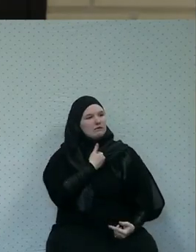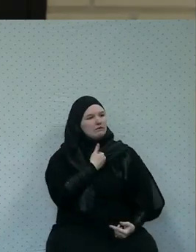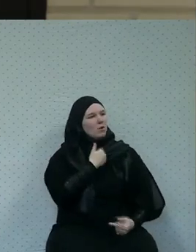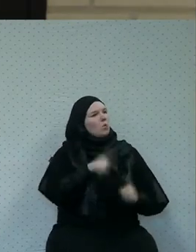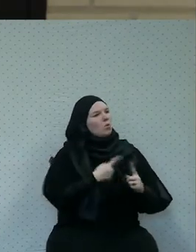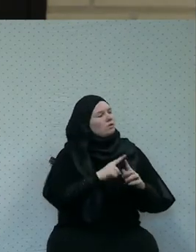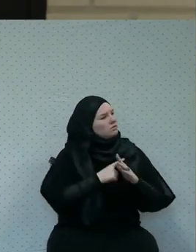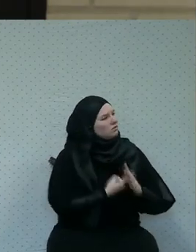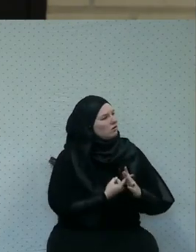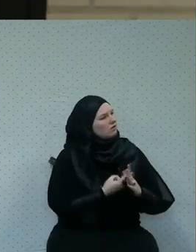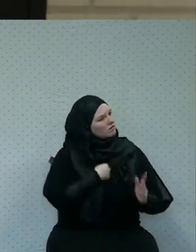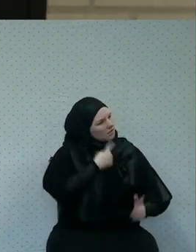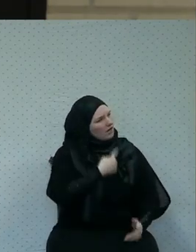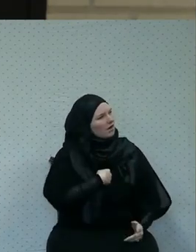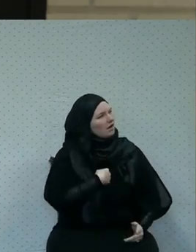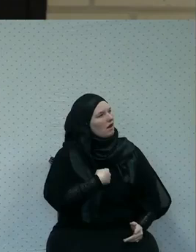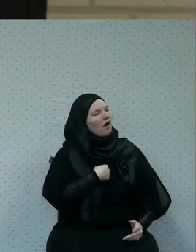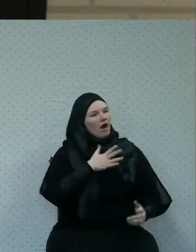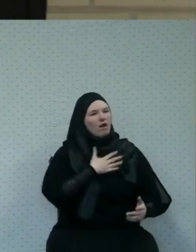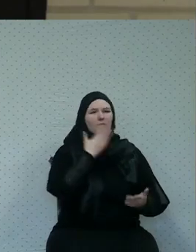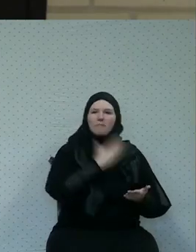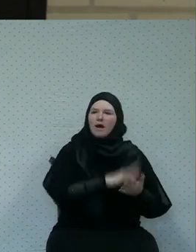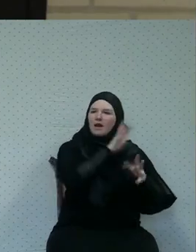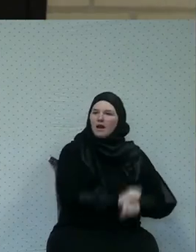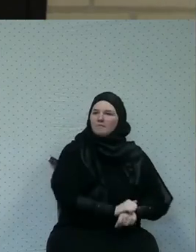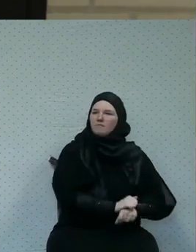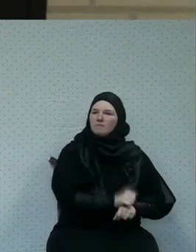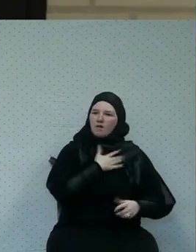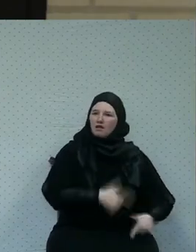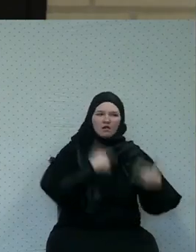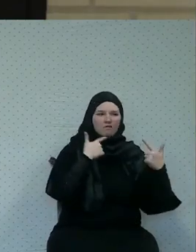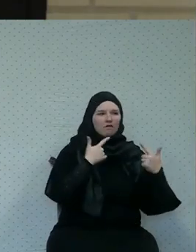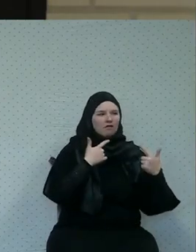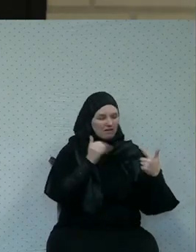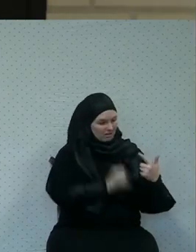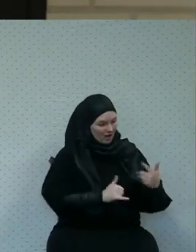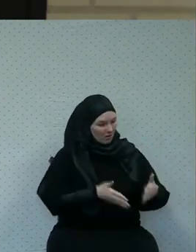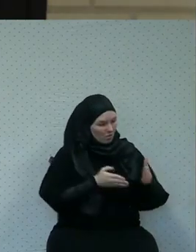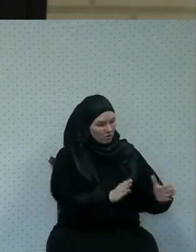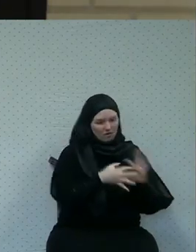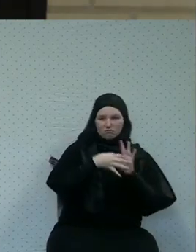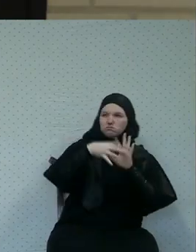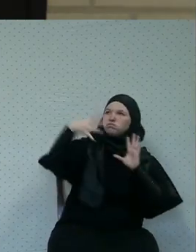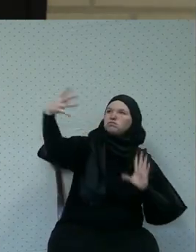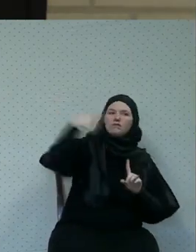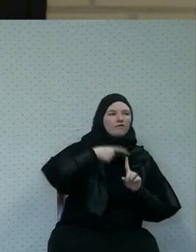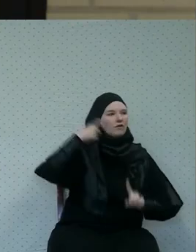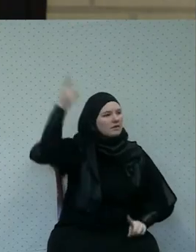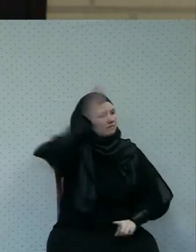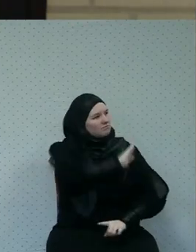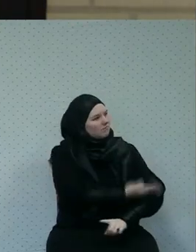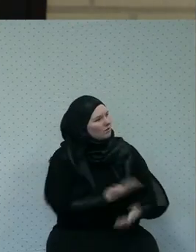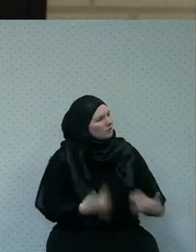When do we start saying, I am living the wrong life? I'm disconnecting my soul from the source of its